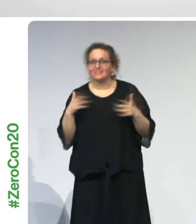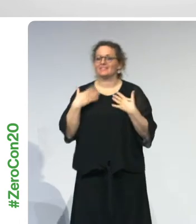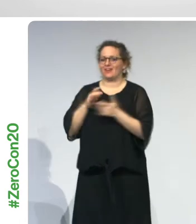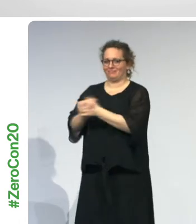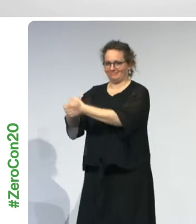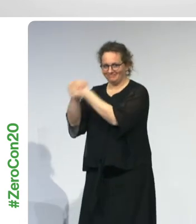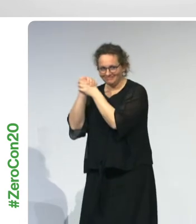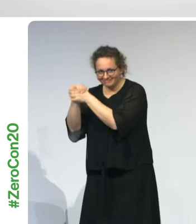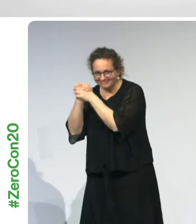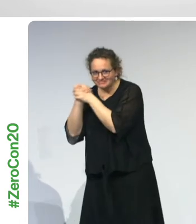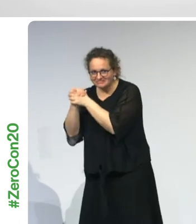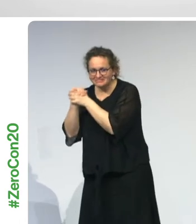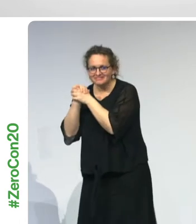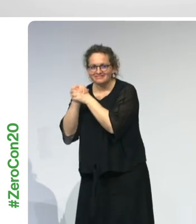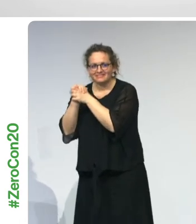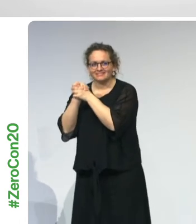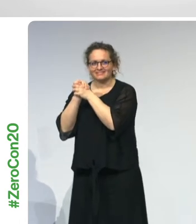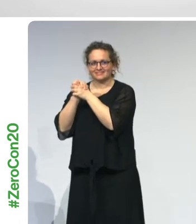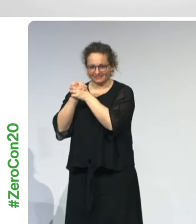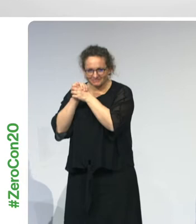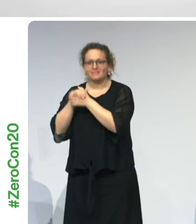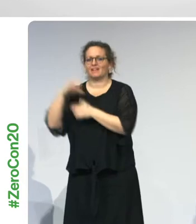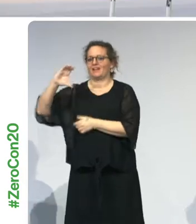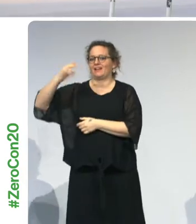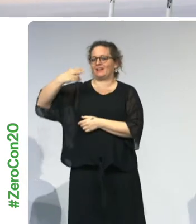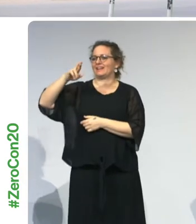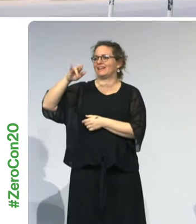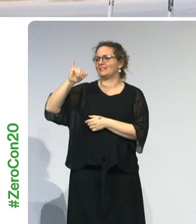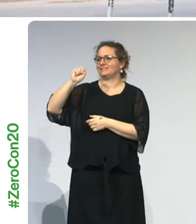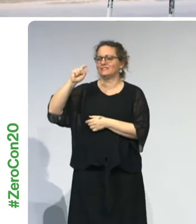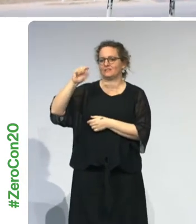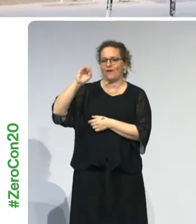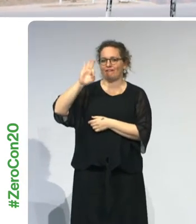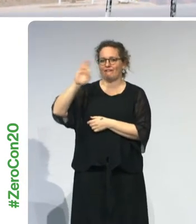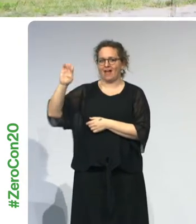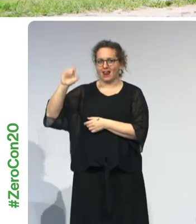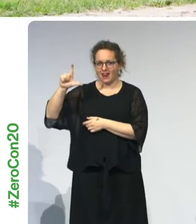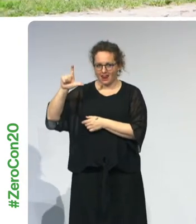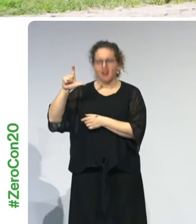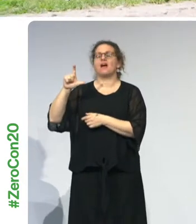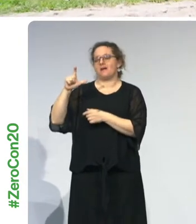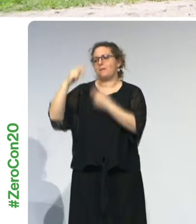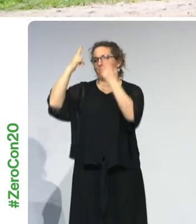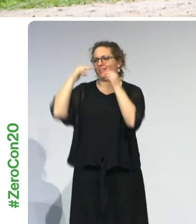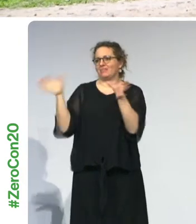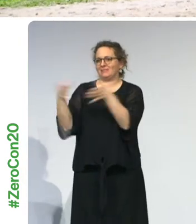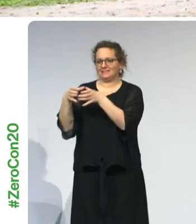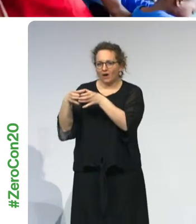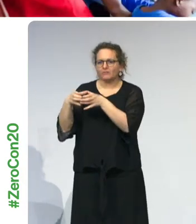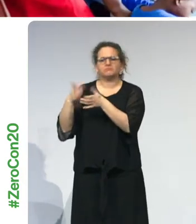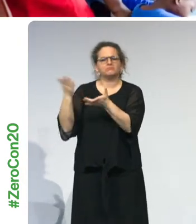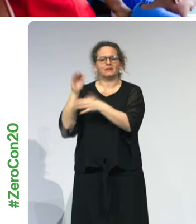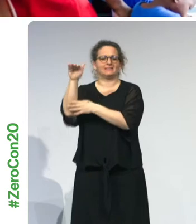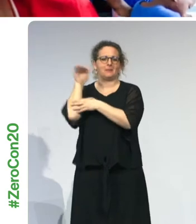Congratulations to Christoffel Blindenmission and Jairos Jiri from Zimbabwe. The two organizations started inclusive education